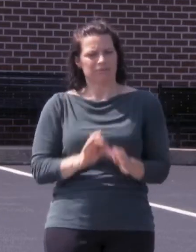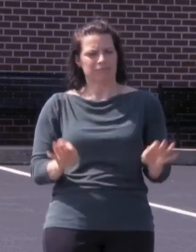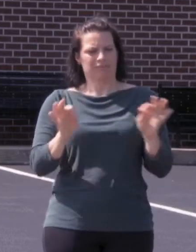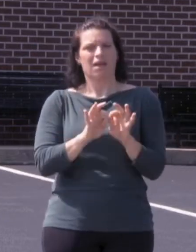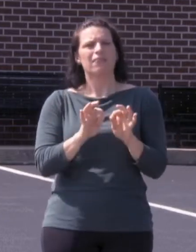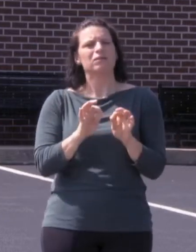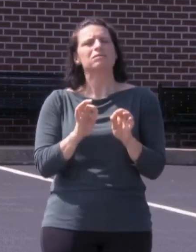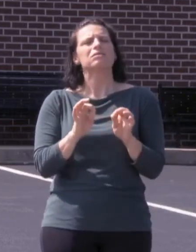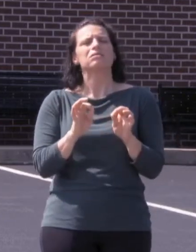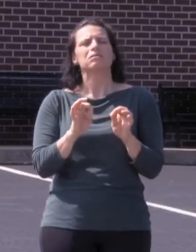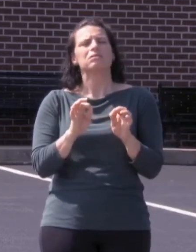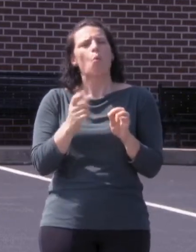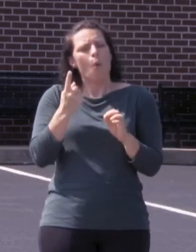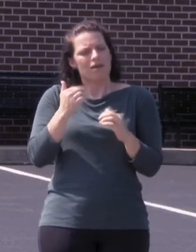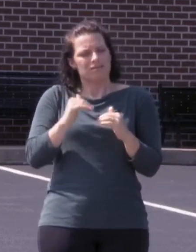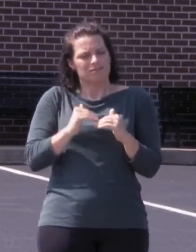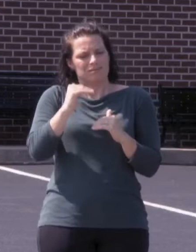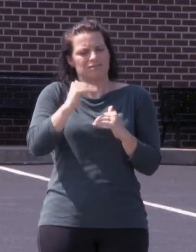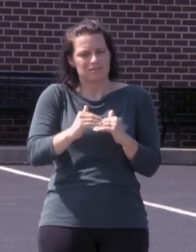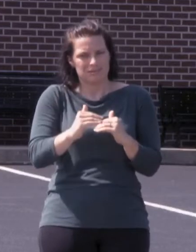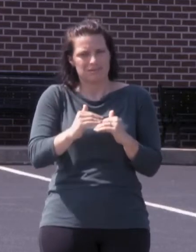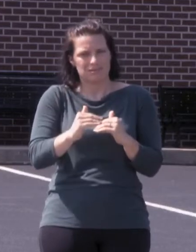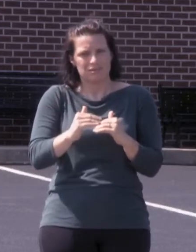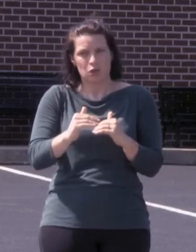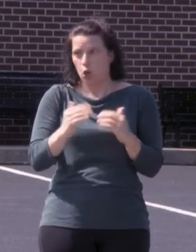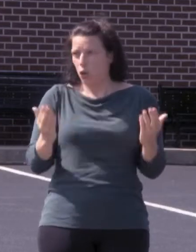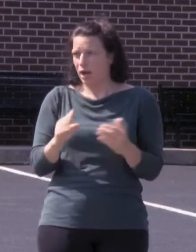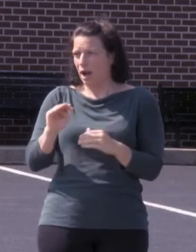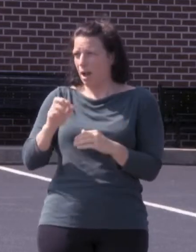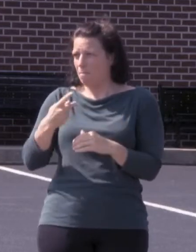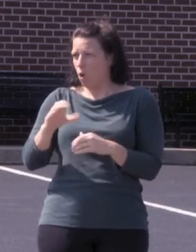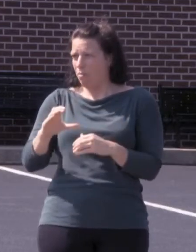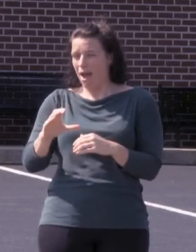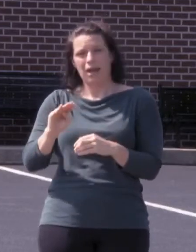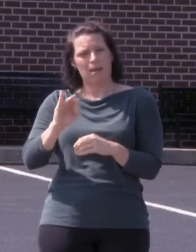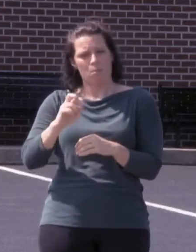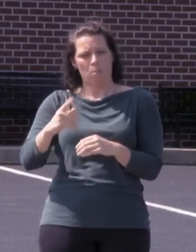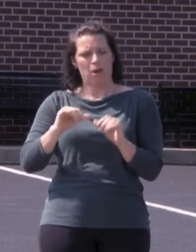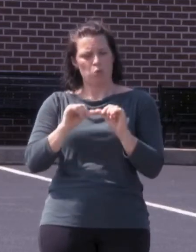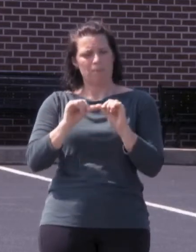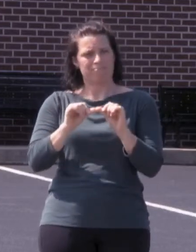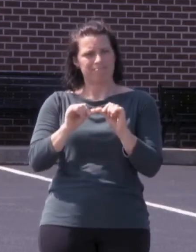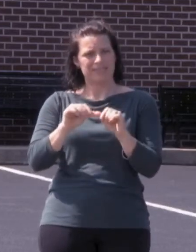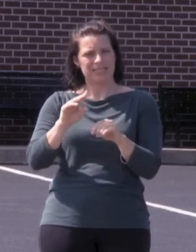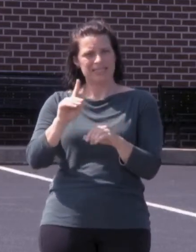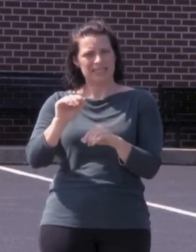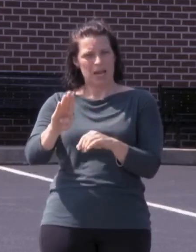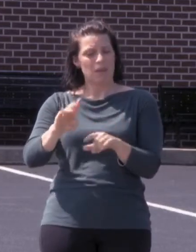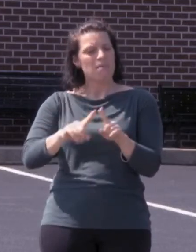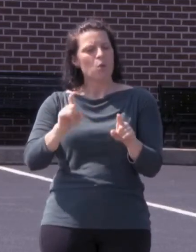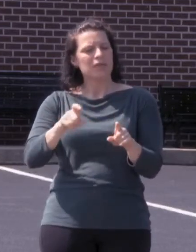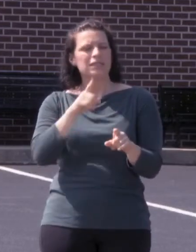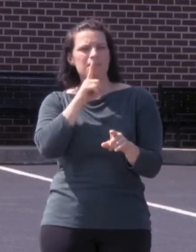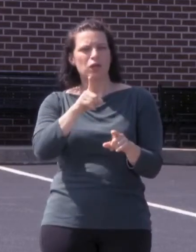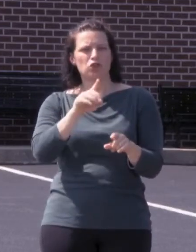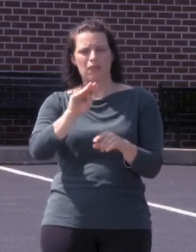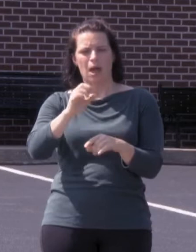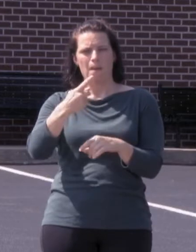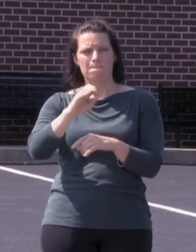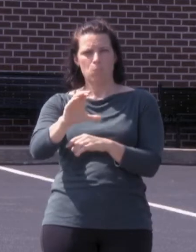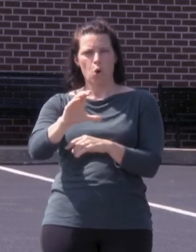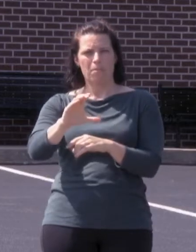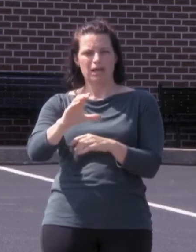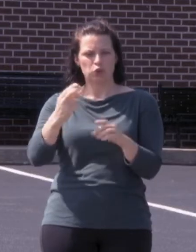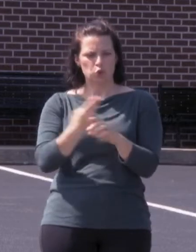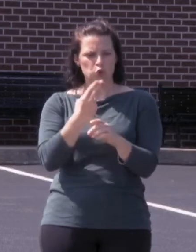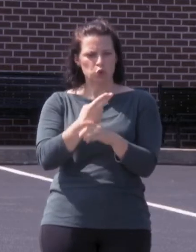still need to do. We're at MOPEC, and MOPEC will maintain the database, but we need to make sure that MOPEC's use